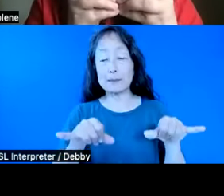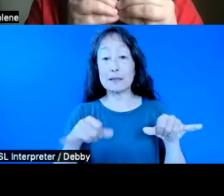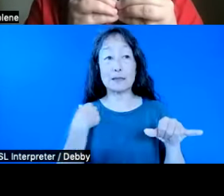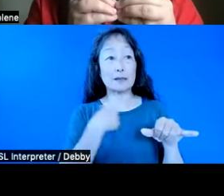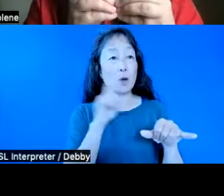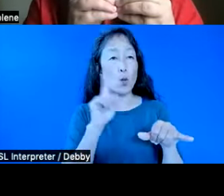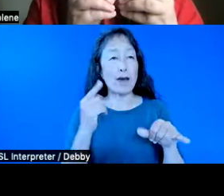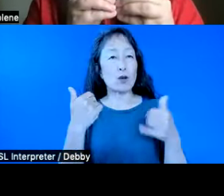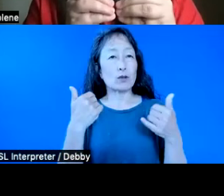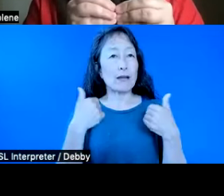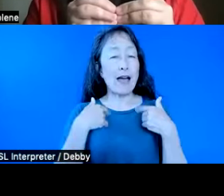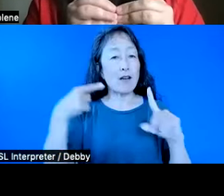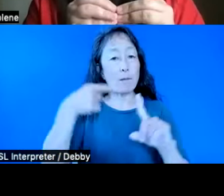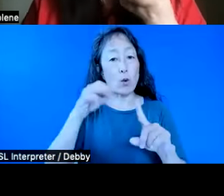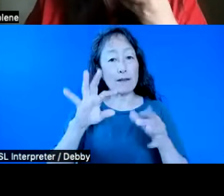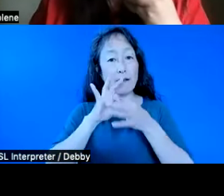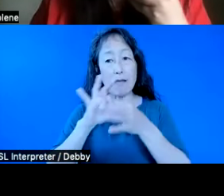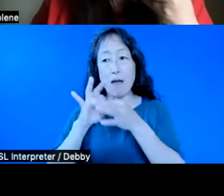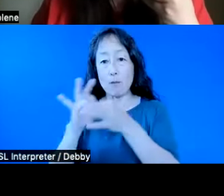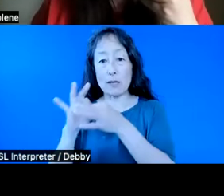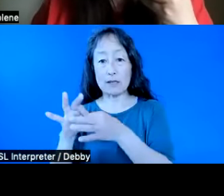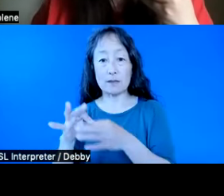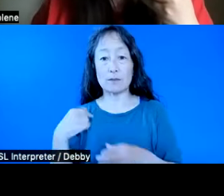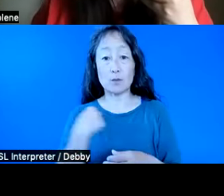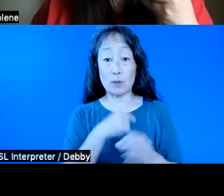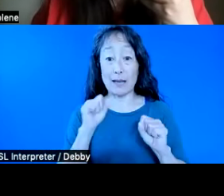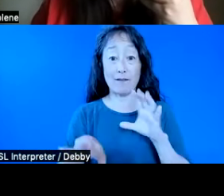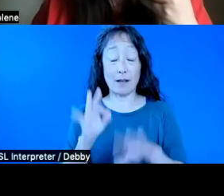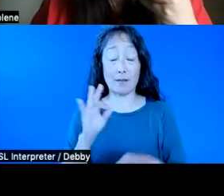collaboration points that you can find?